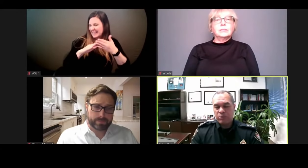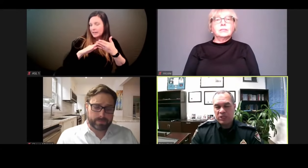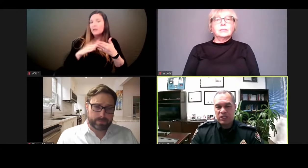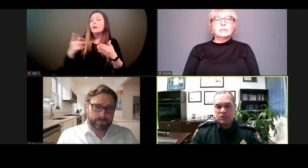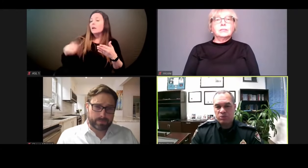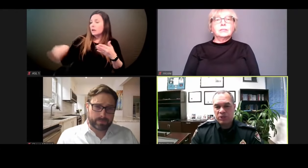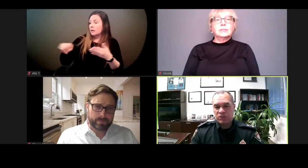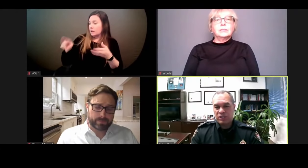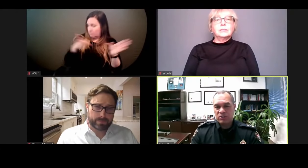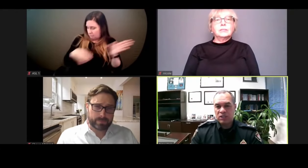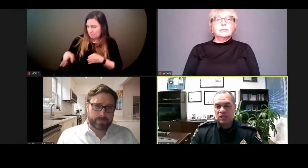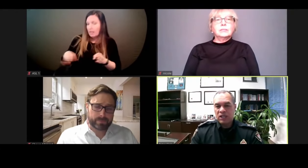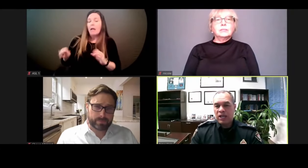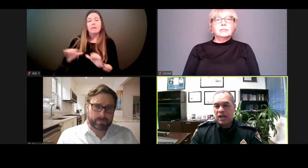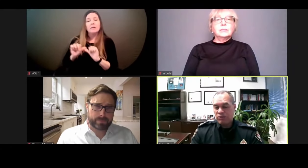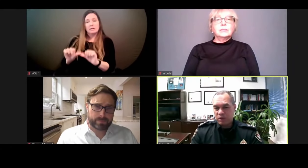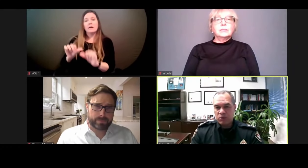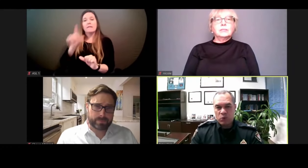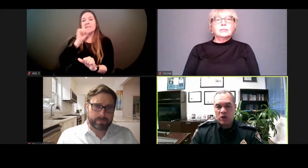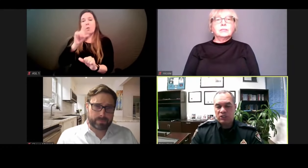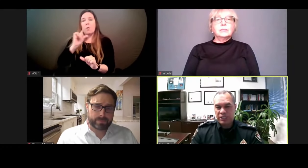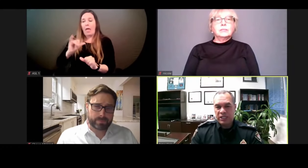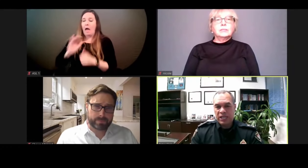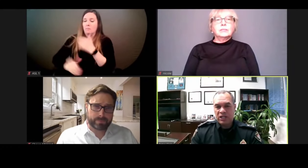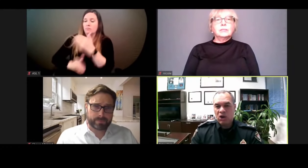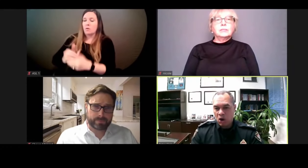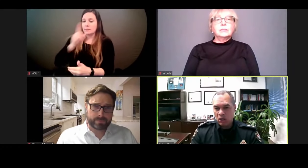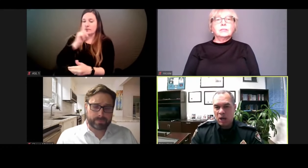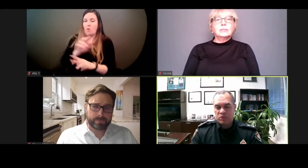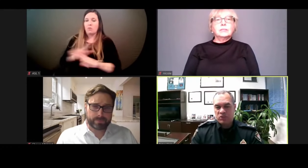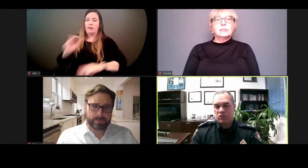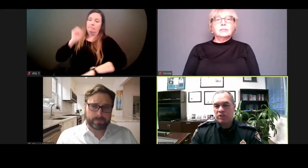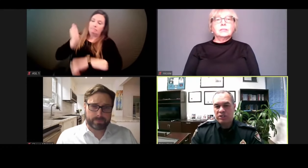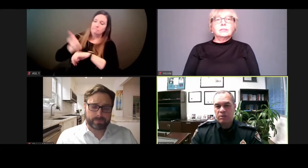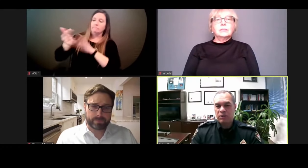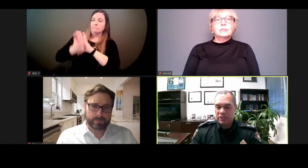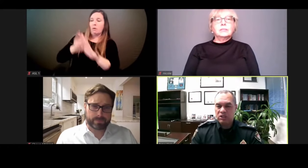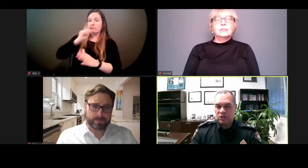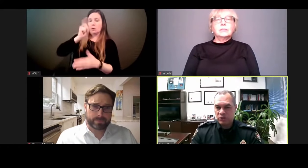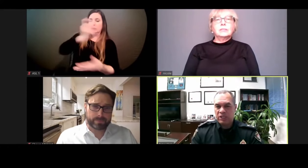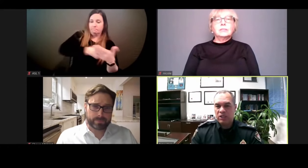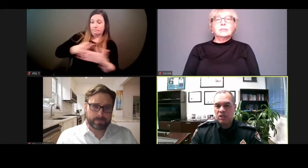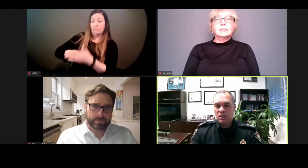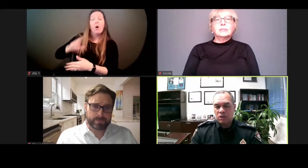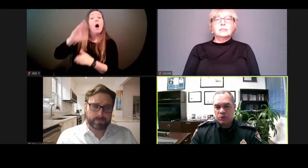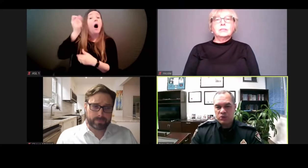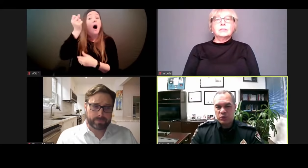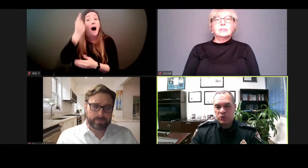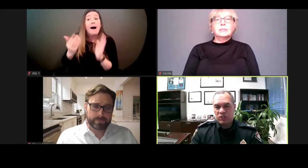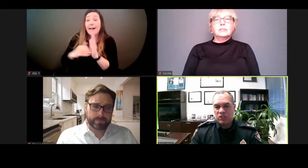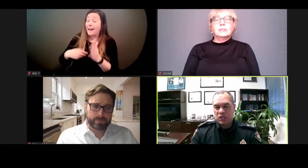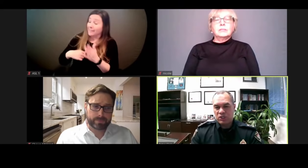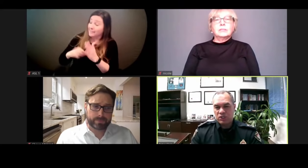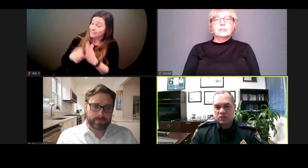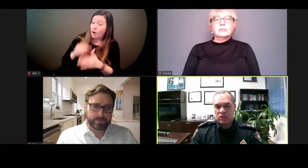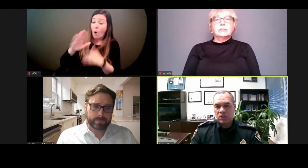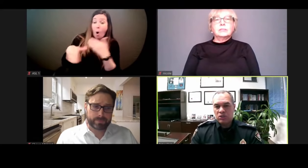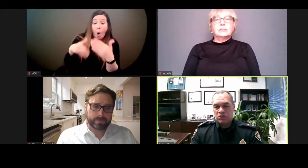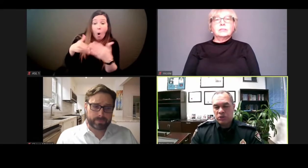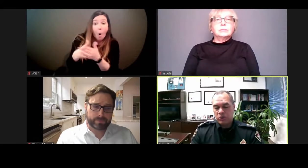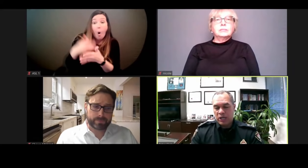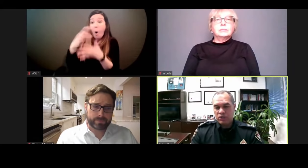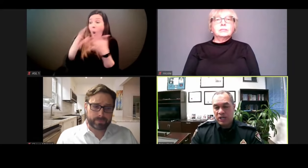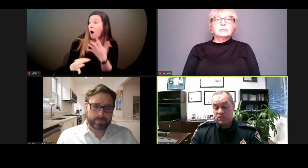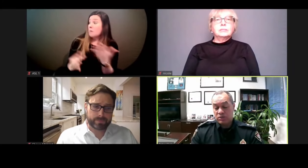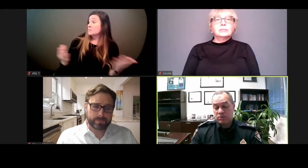injunction application process. I've said before, I'll say it again, all options are on the table, including the pursuit of an injunction